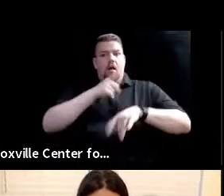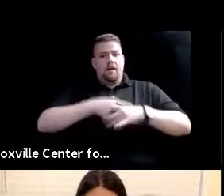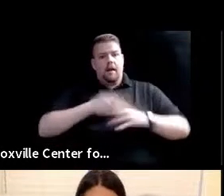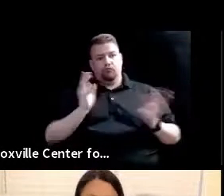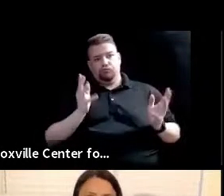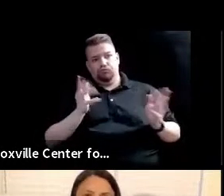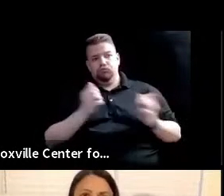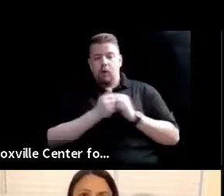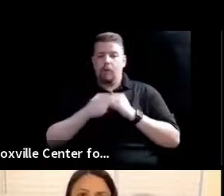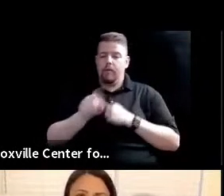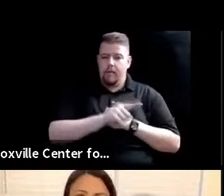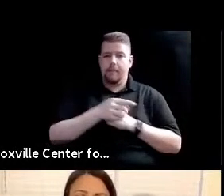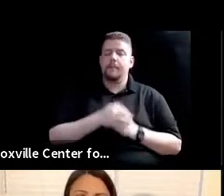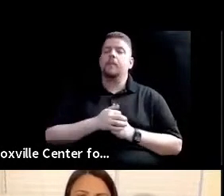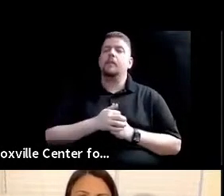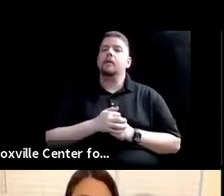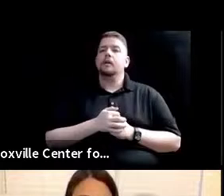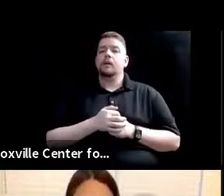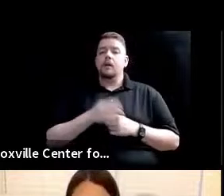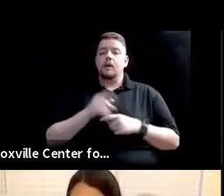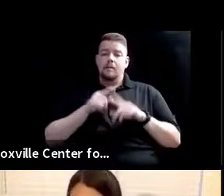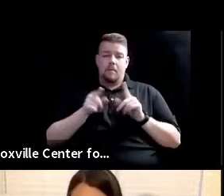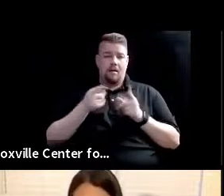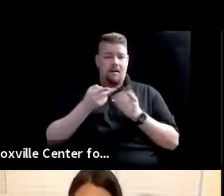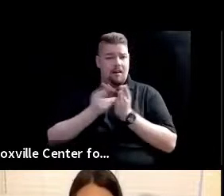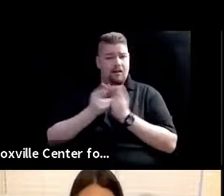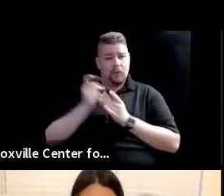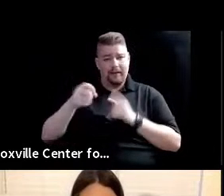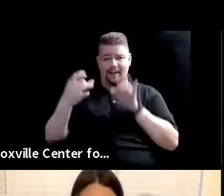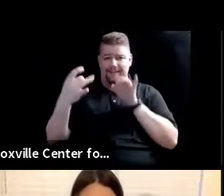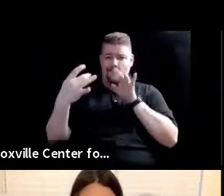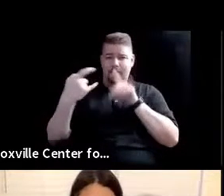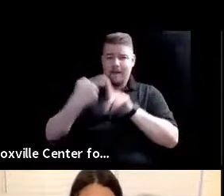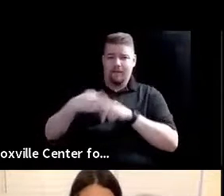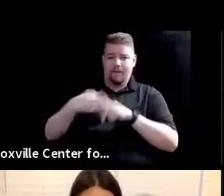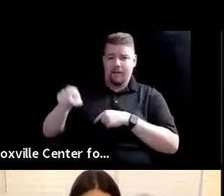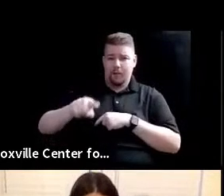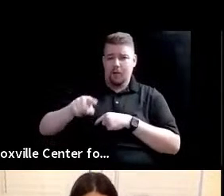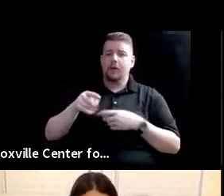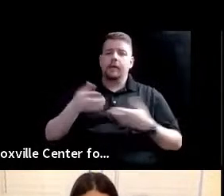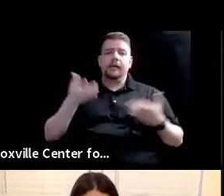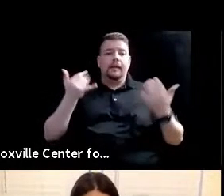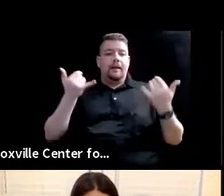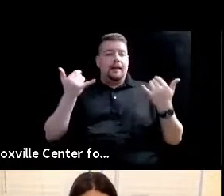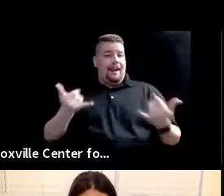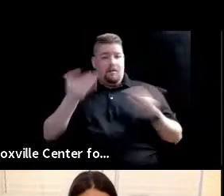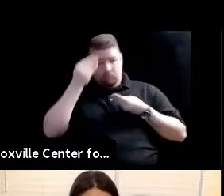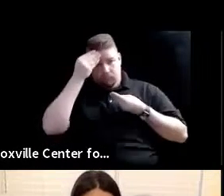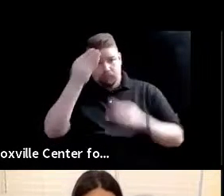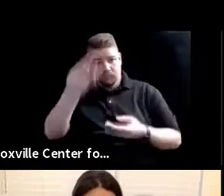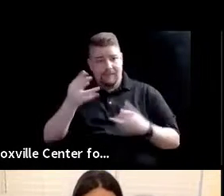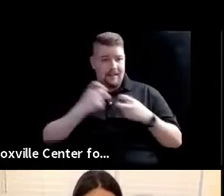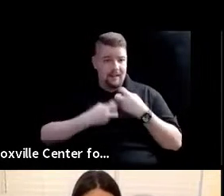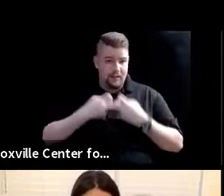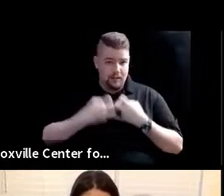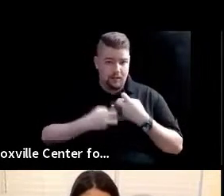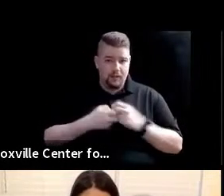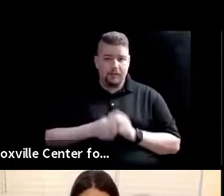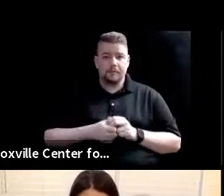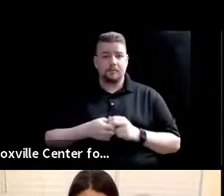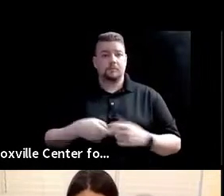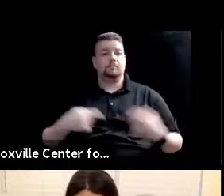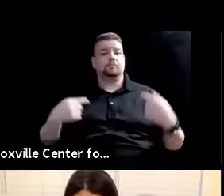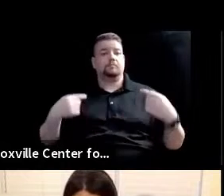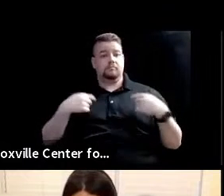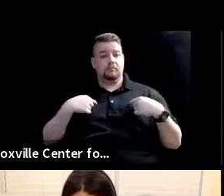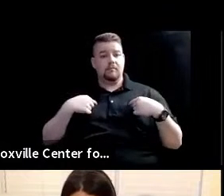and but we need some feedback from you. And here's the issue. I believe, as a person